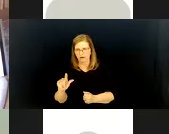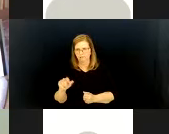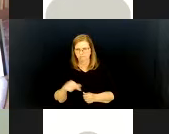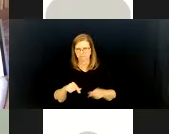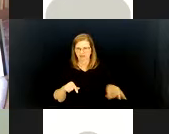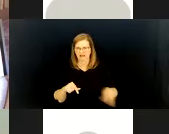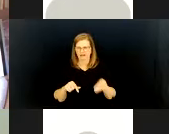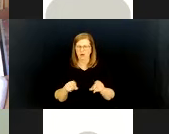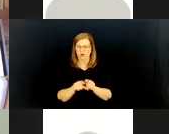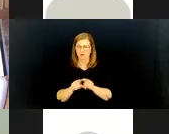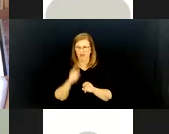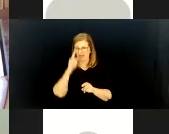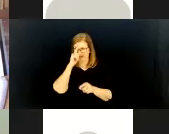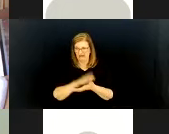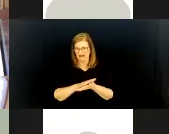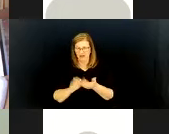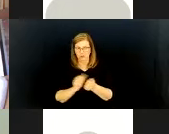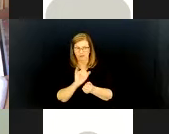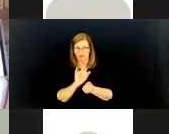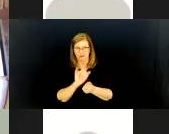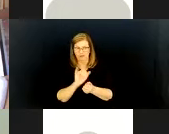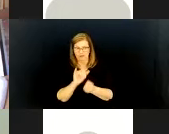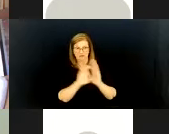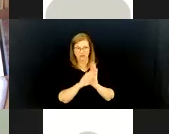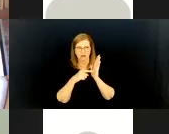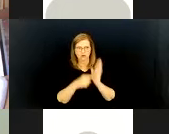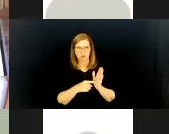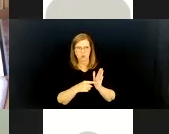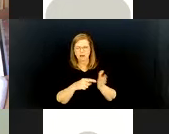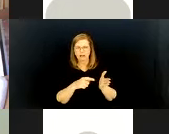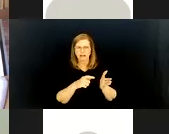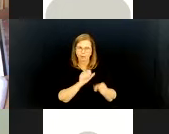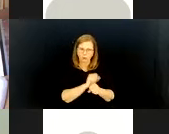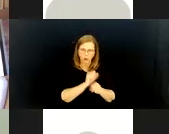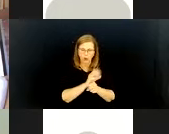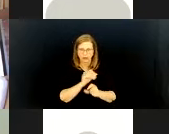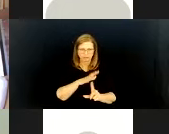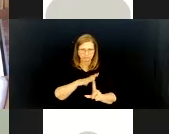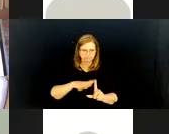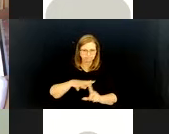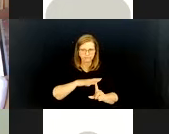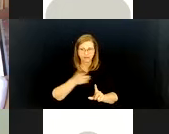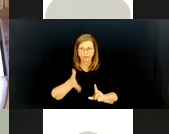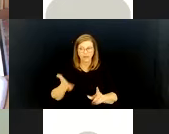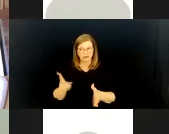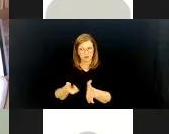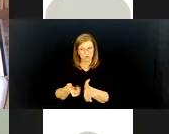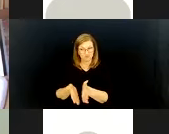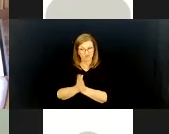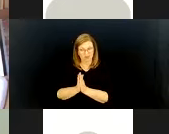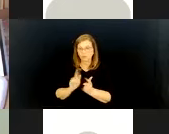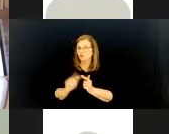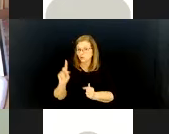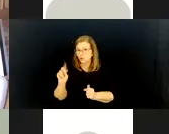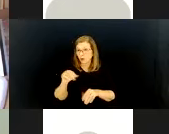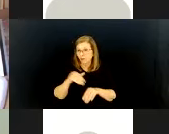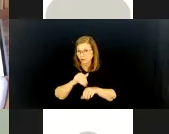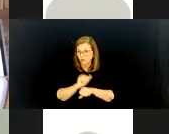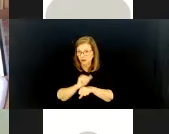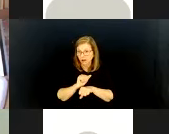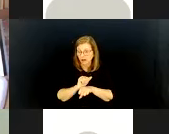nice too with this slide, it shows like the tasks and conditions. So like some things that she might be required to do in order to be